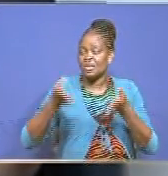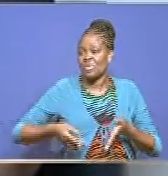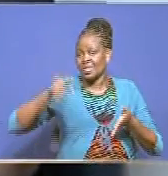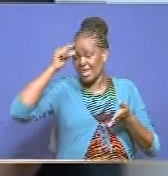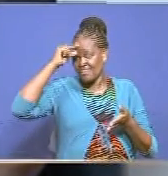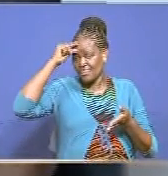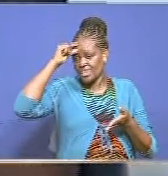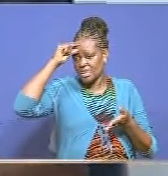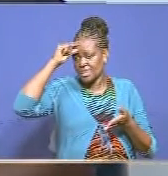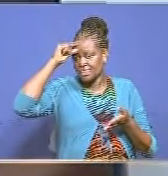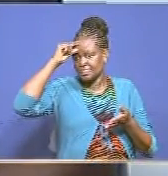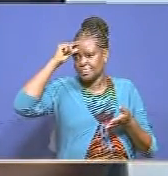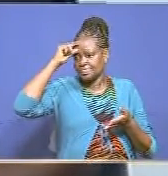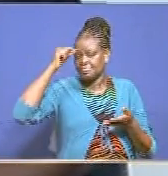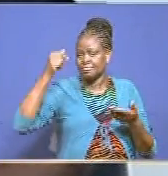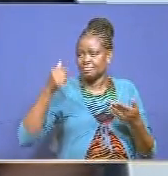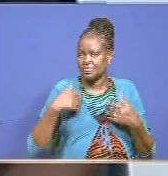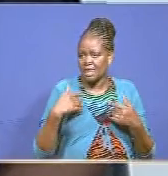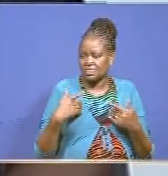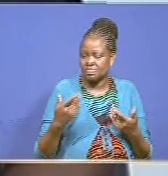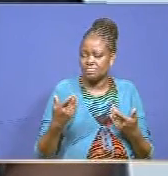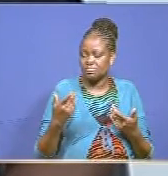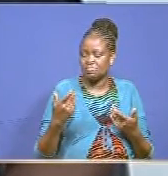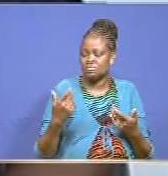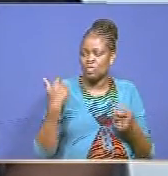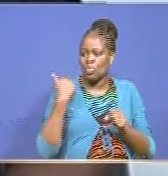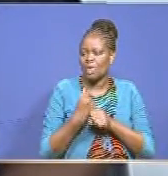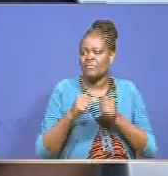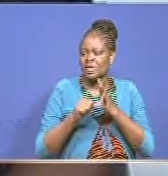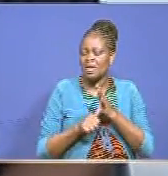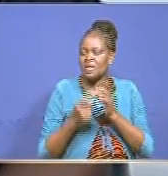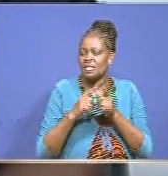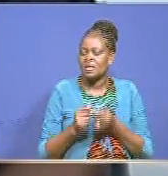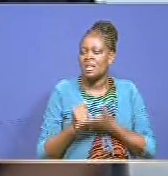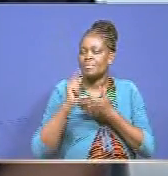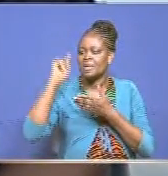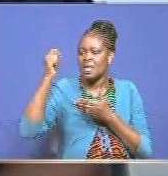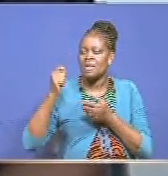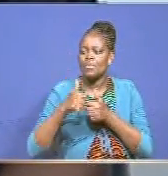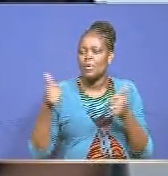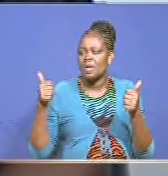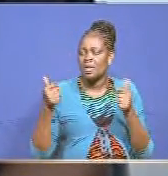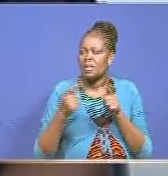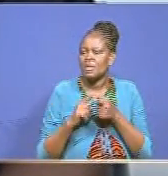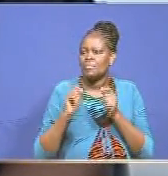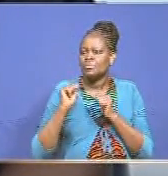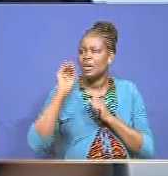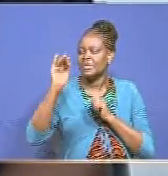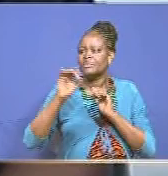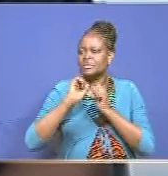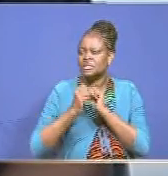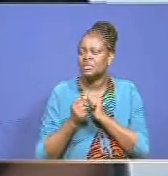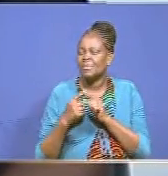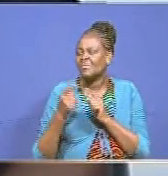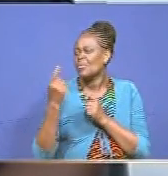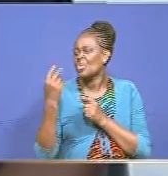the current government had come to speed and put Kenyans on the right track, maybe we would ask for those changes. There are one or